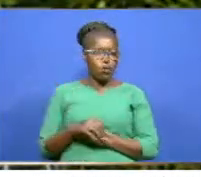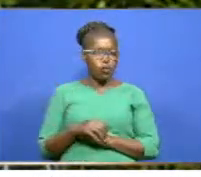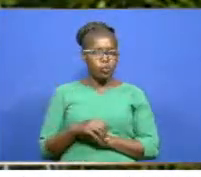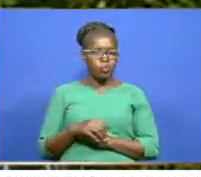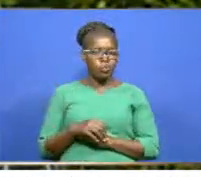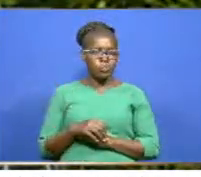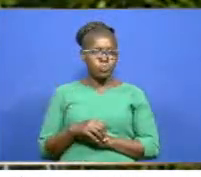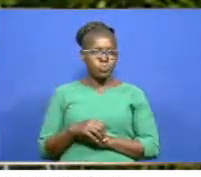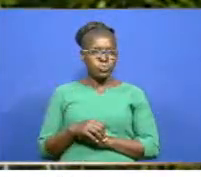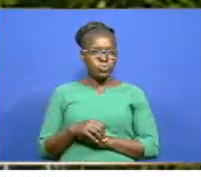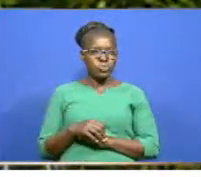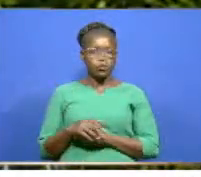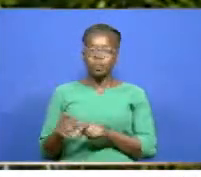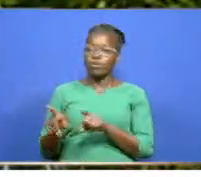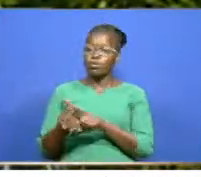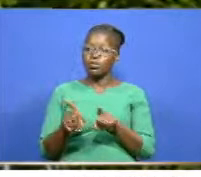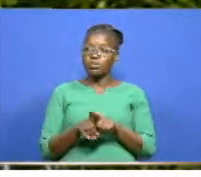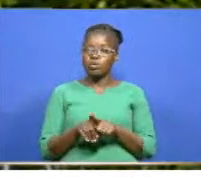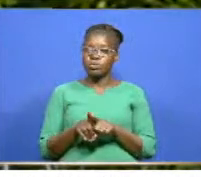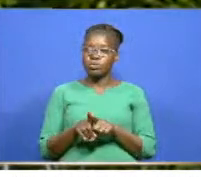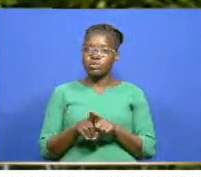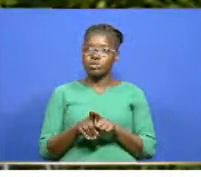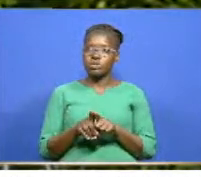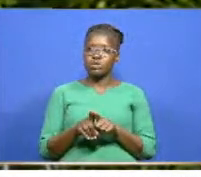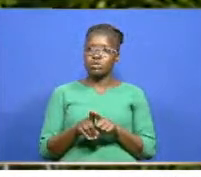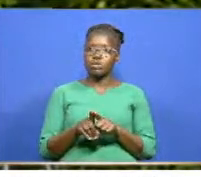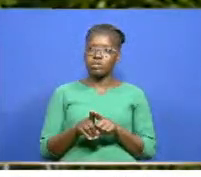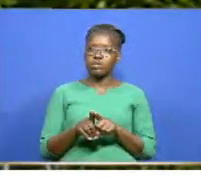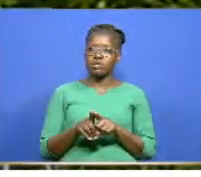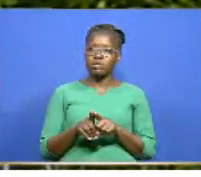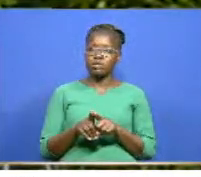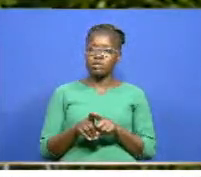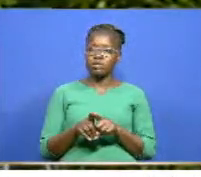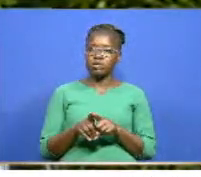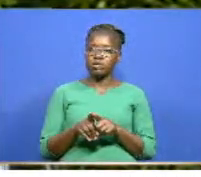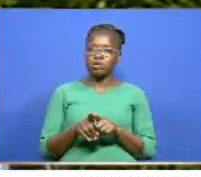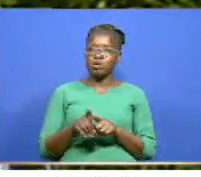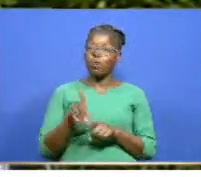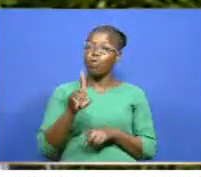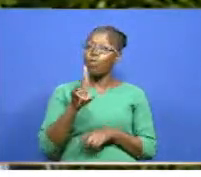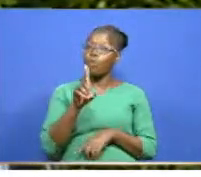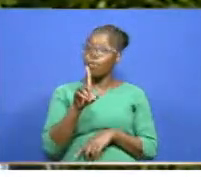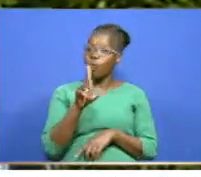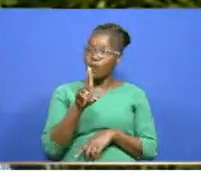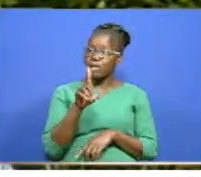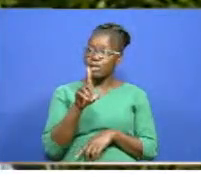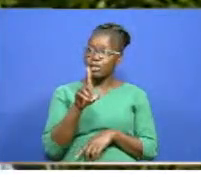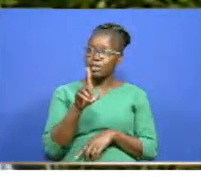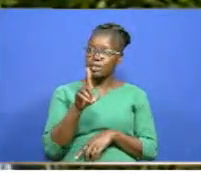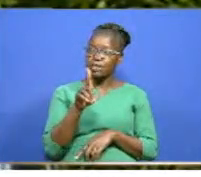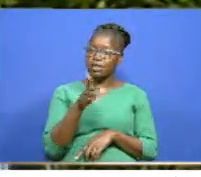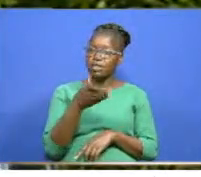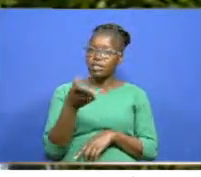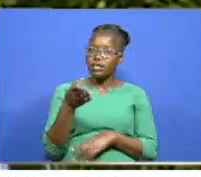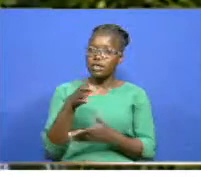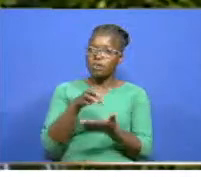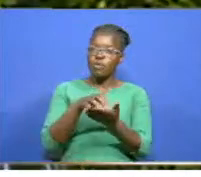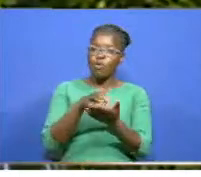It has come to our knowledge that one of them was even positioned to work